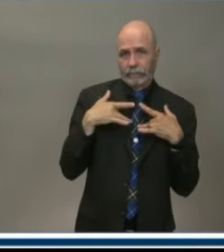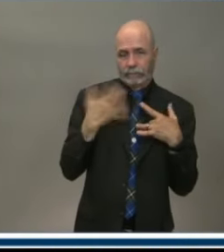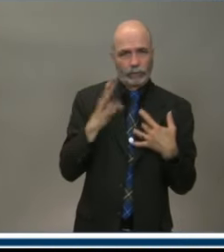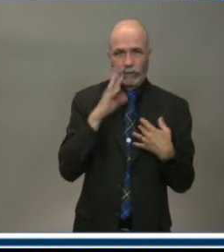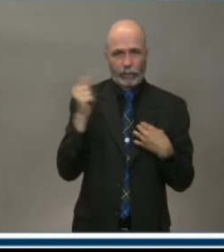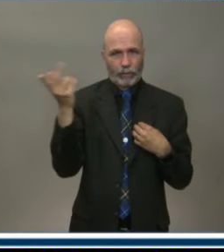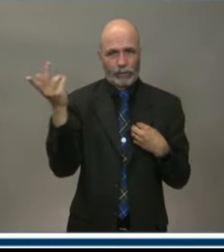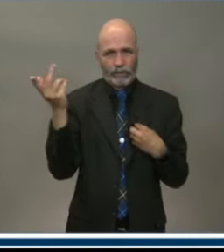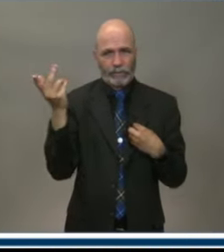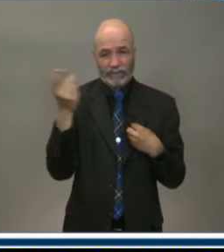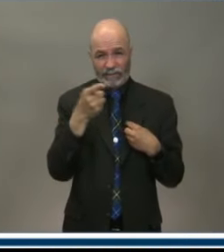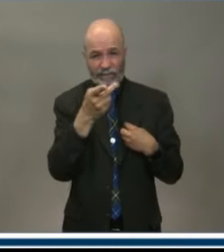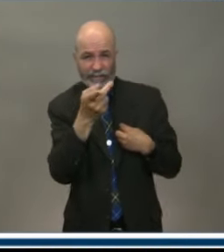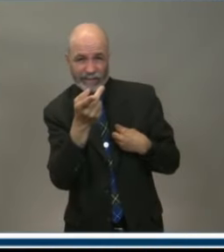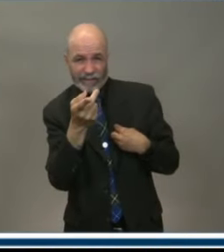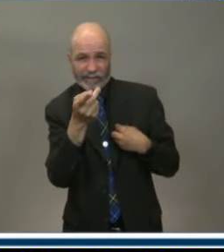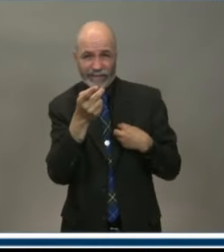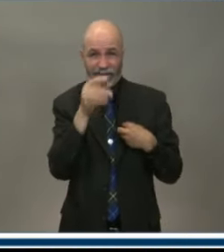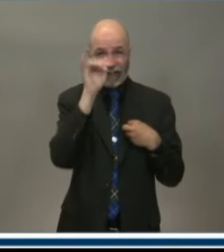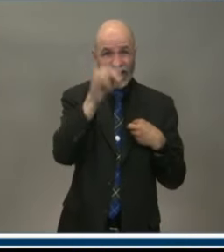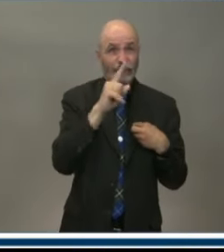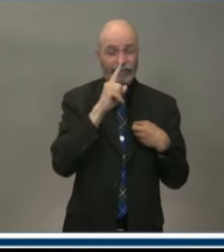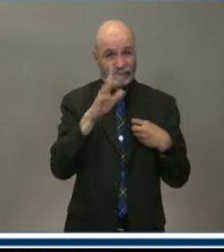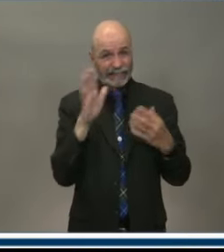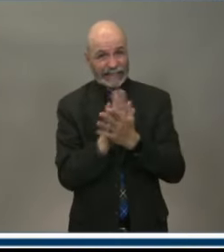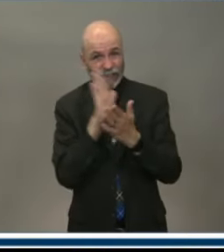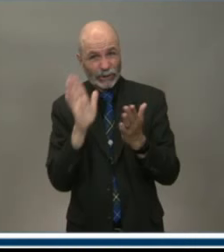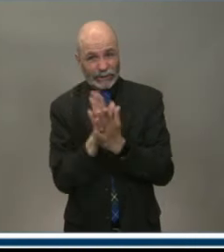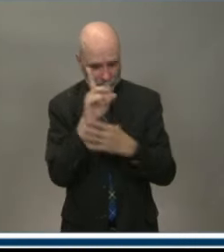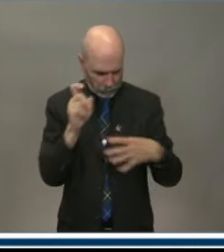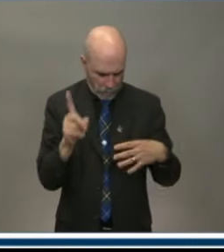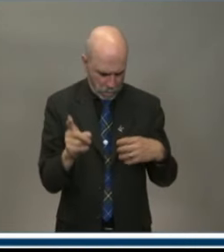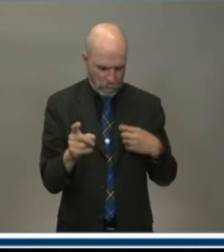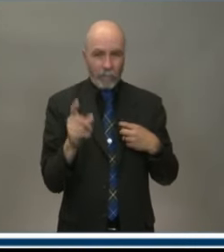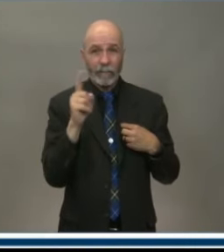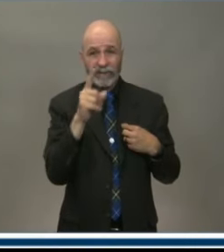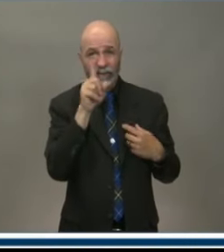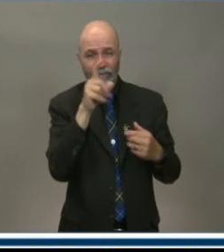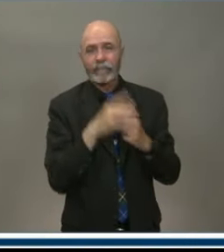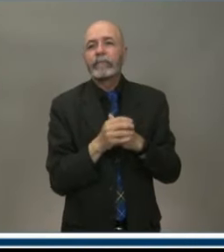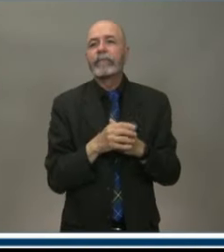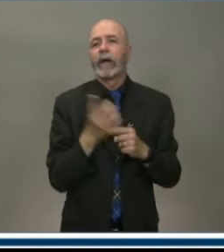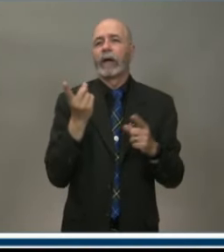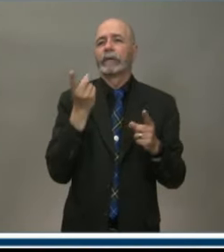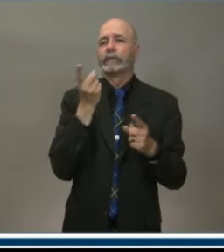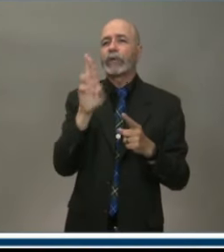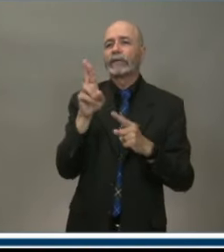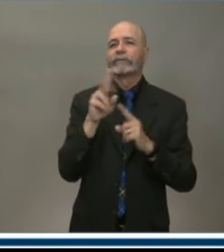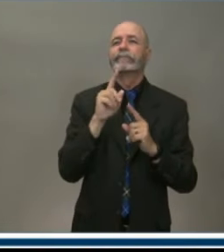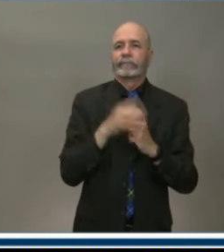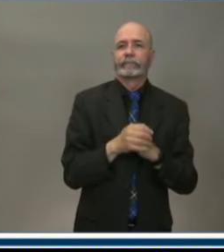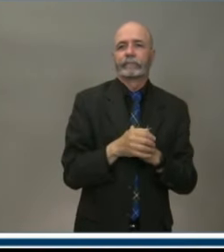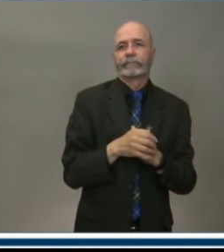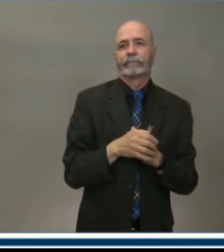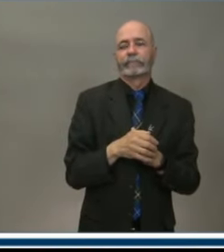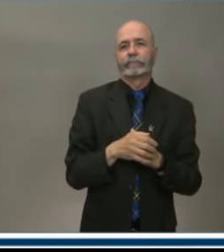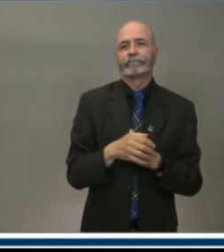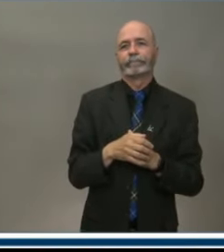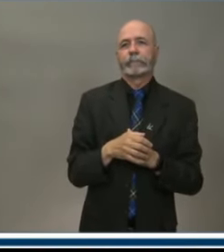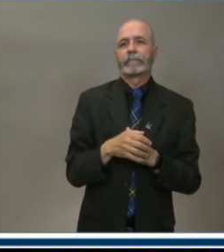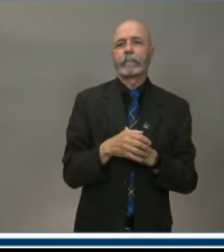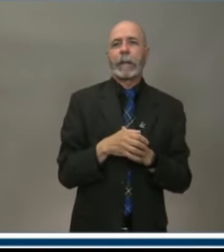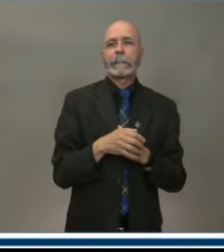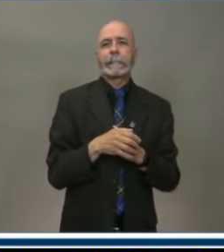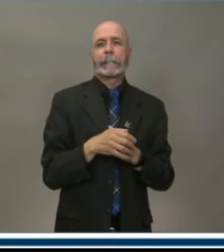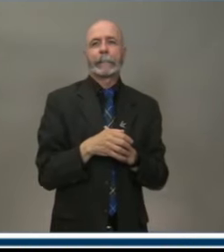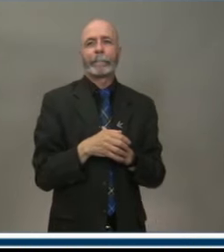how dangerous that sort of thing can be. Well, absolutely there, and I know that many the Johnson & Johnson or